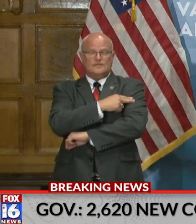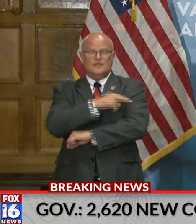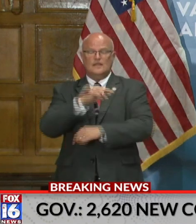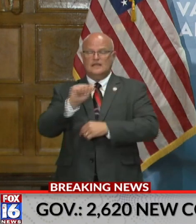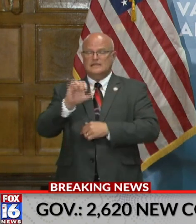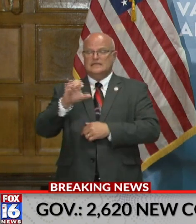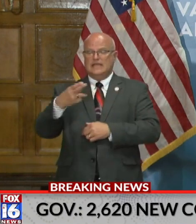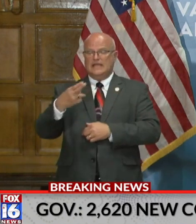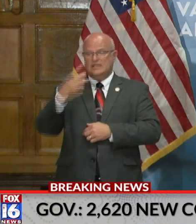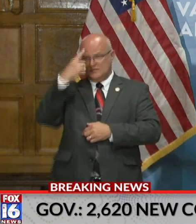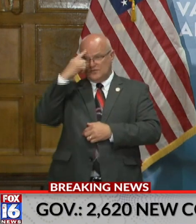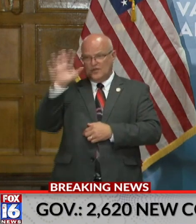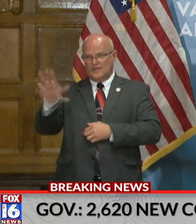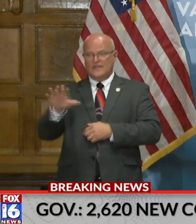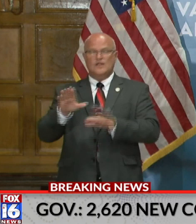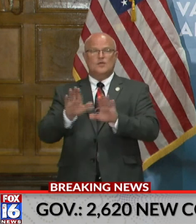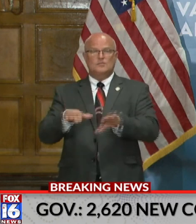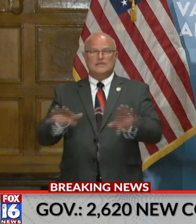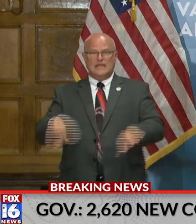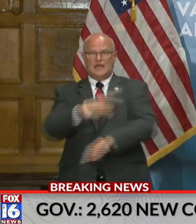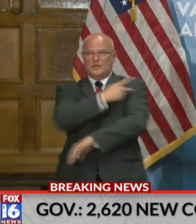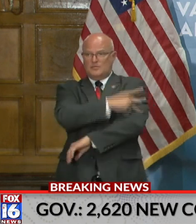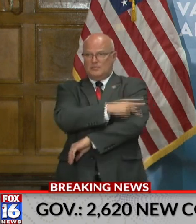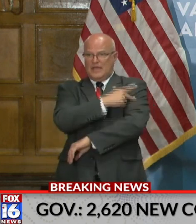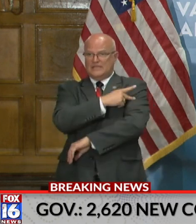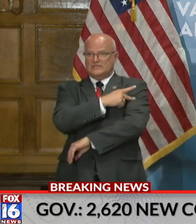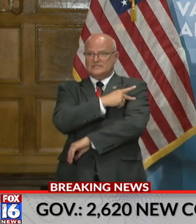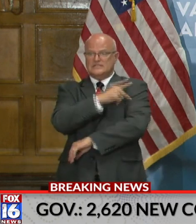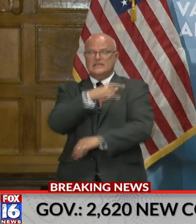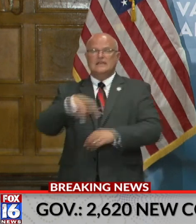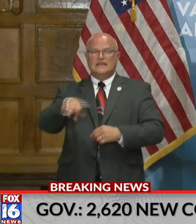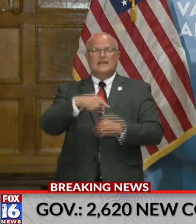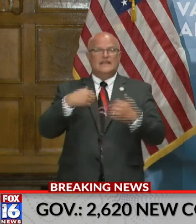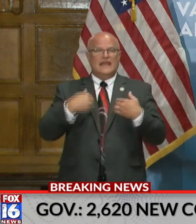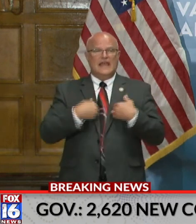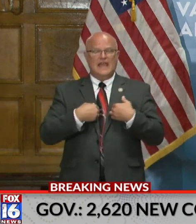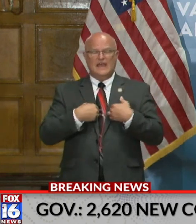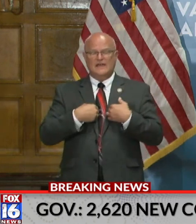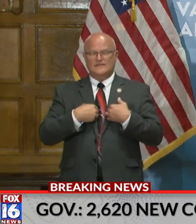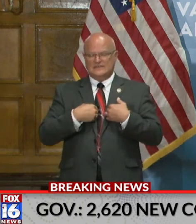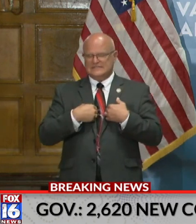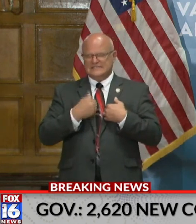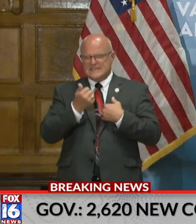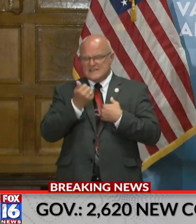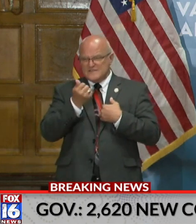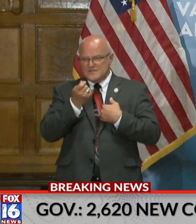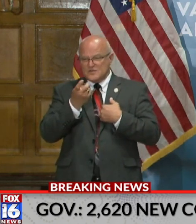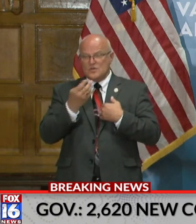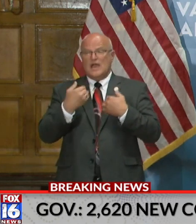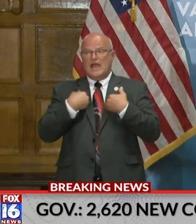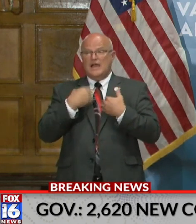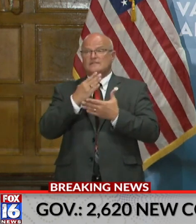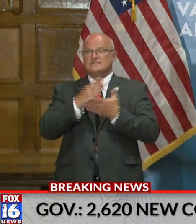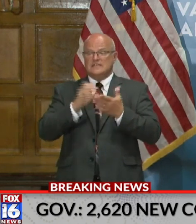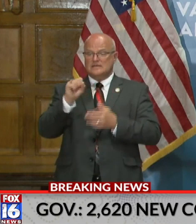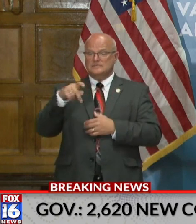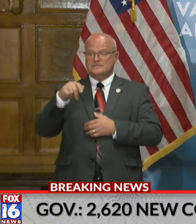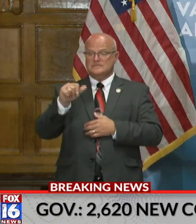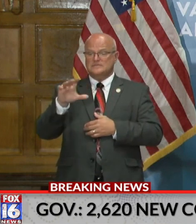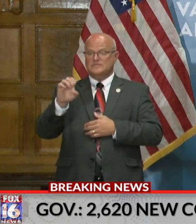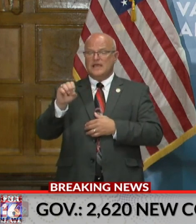that for their pediatric patients, they have a slim margin. They do have some space,